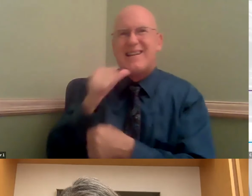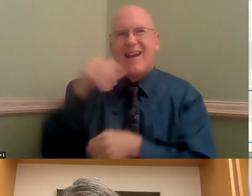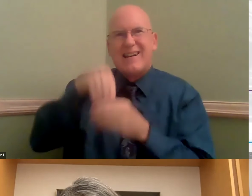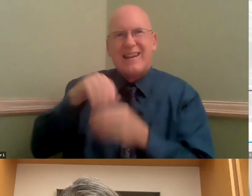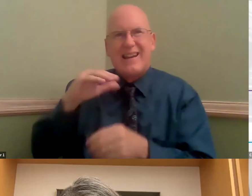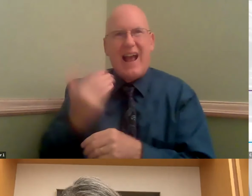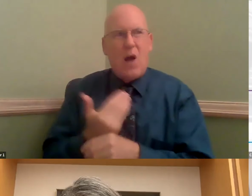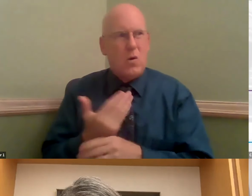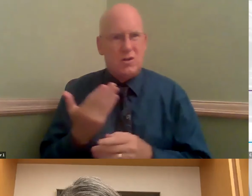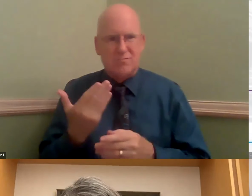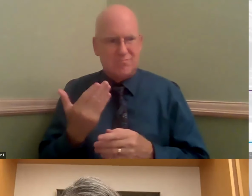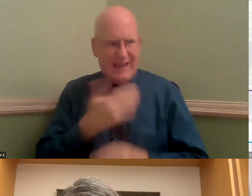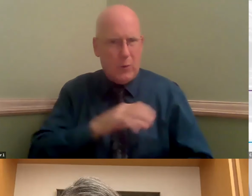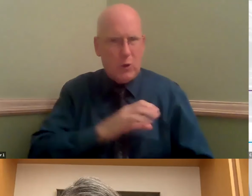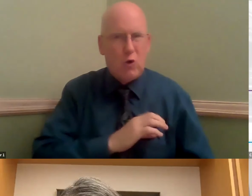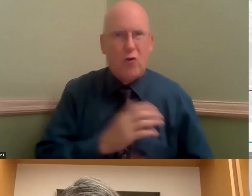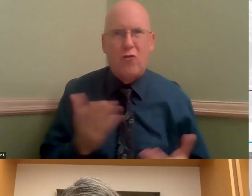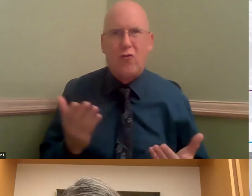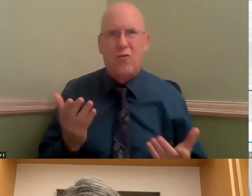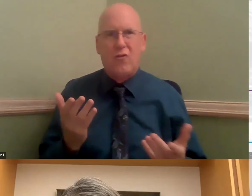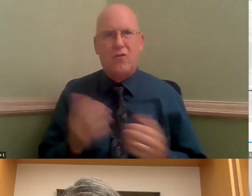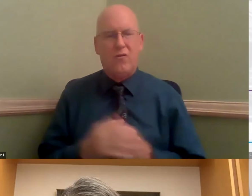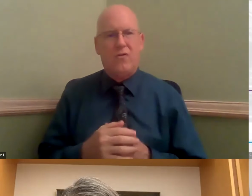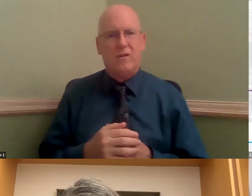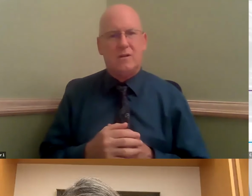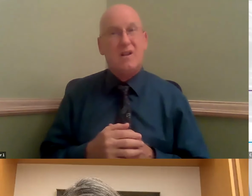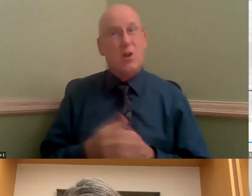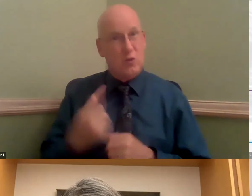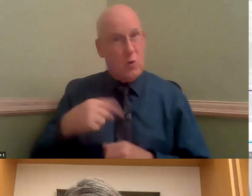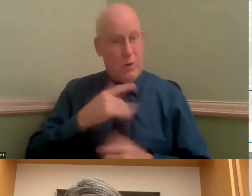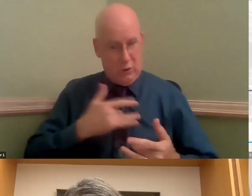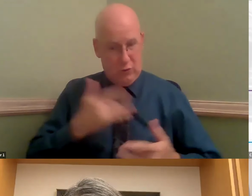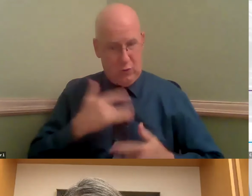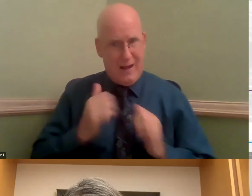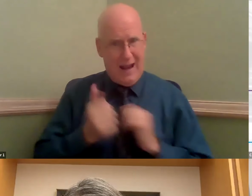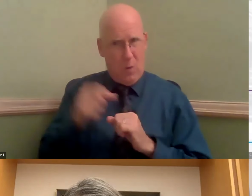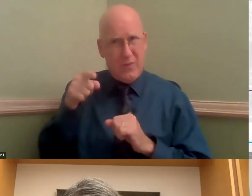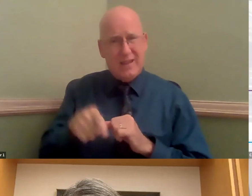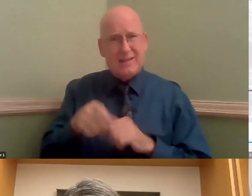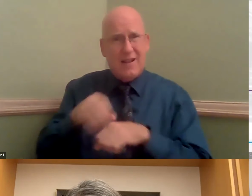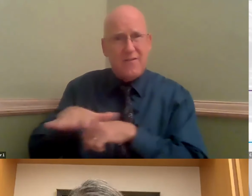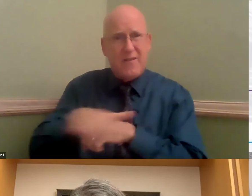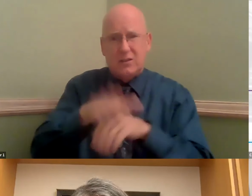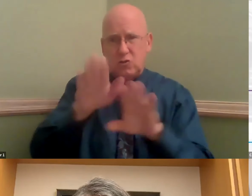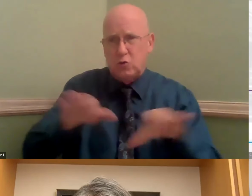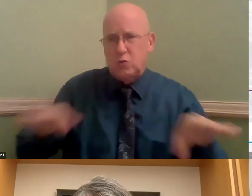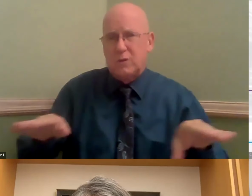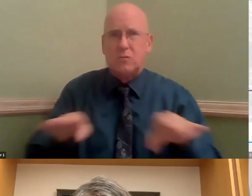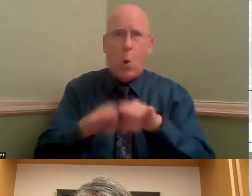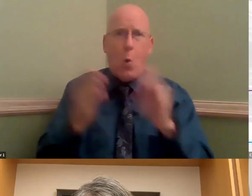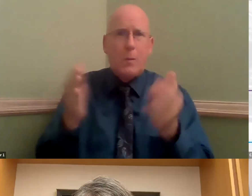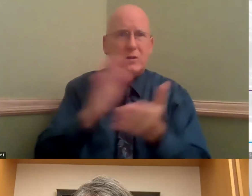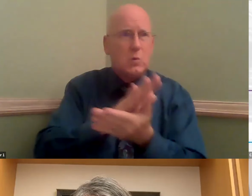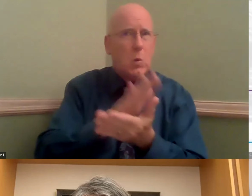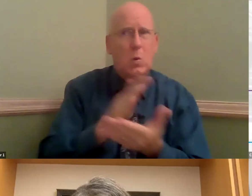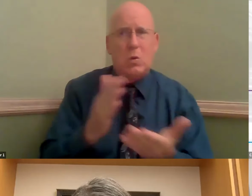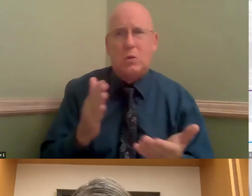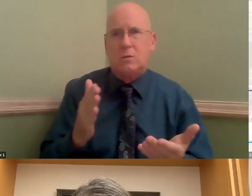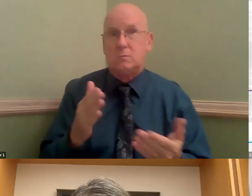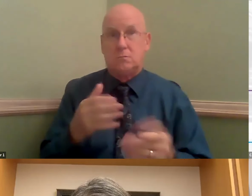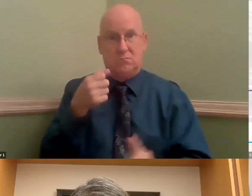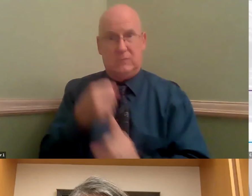And many of us are very wary about, you know, the impact this is going to have on our children, for example, getting back to school, and the impact it had on